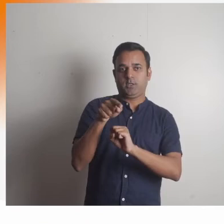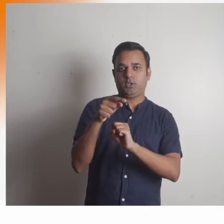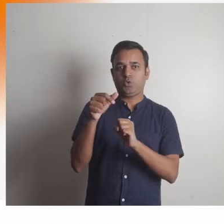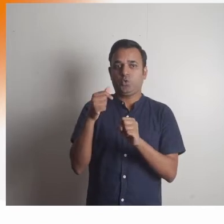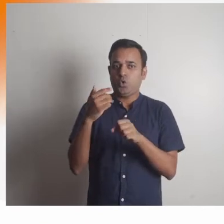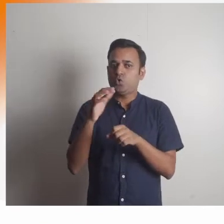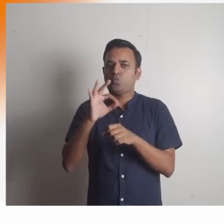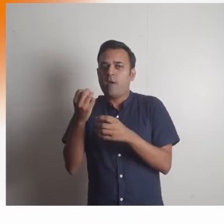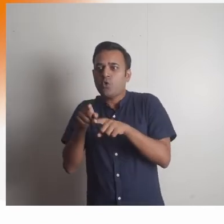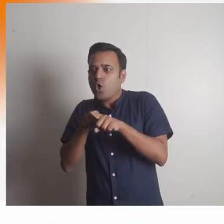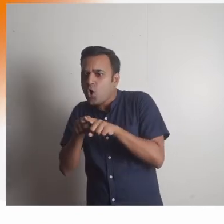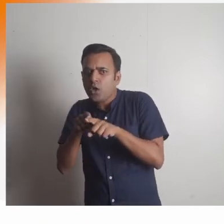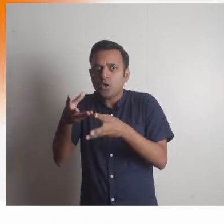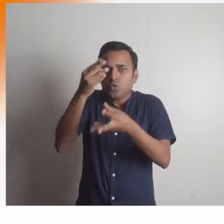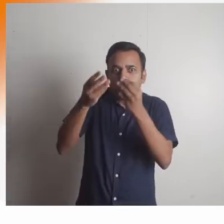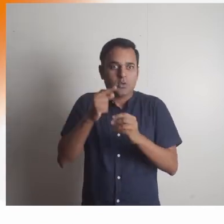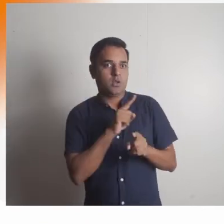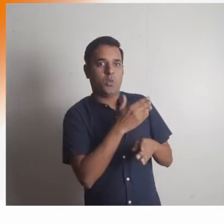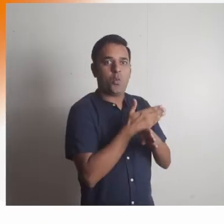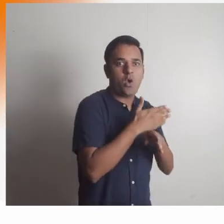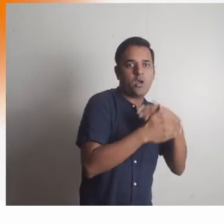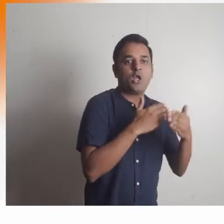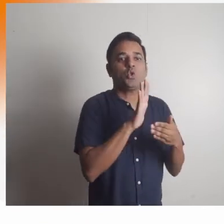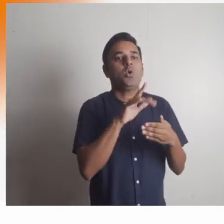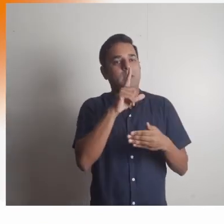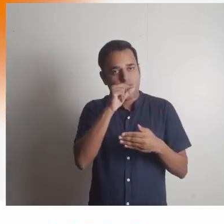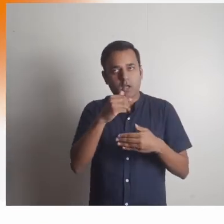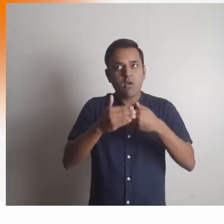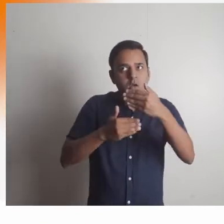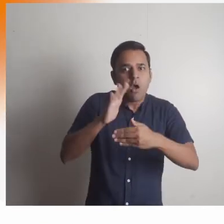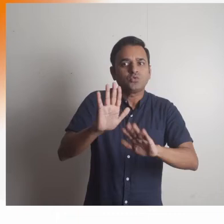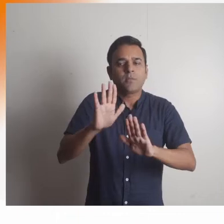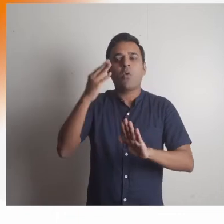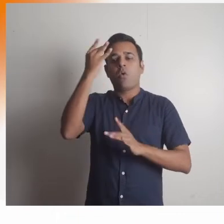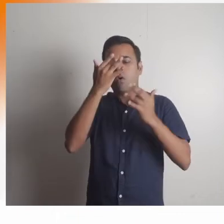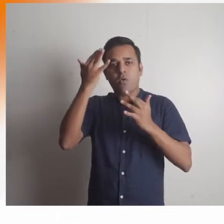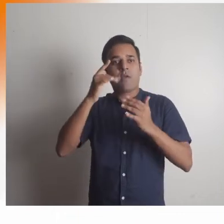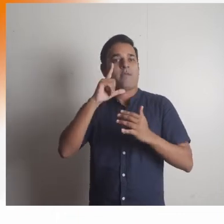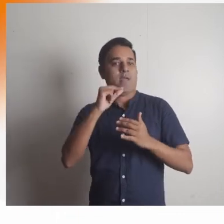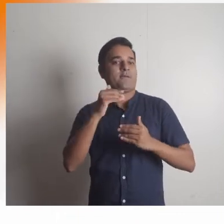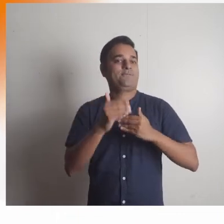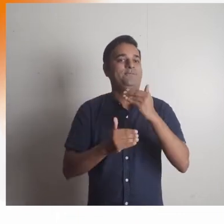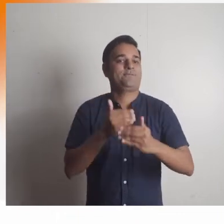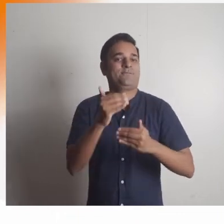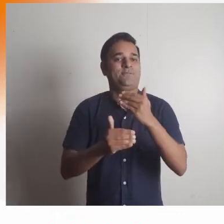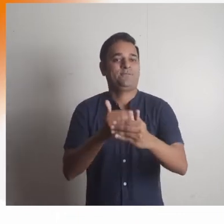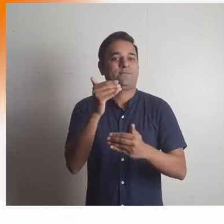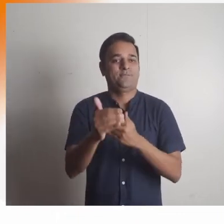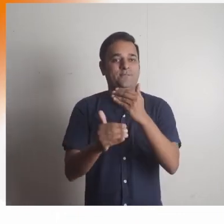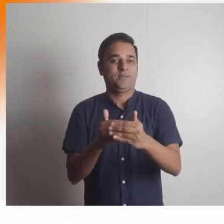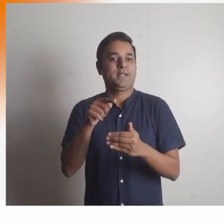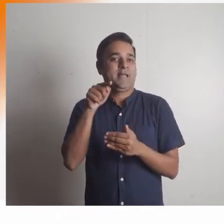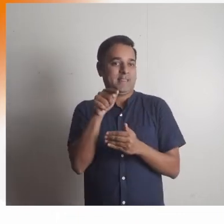reflecting. And that means that what it does also is it dismantles the idea that only certain experts have the